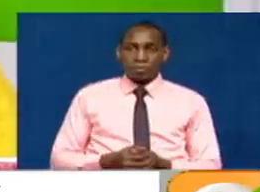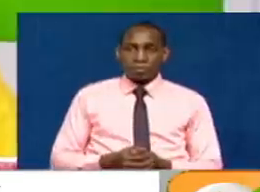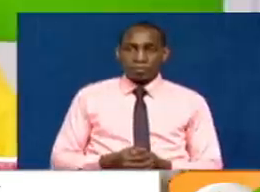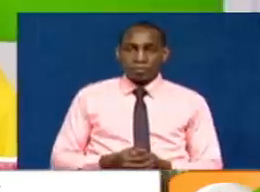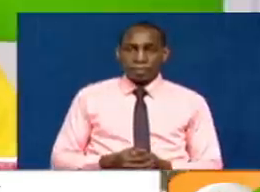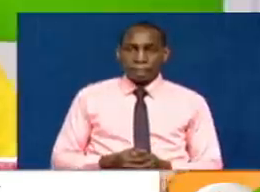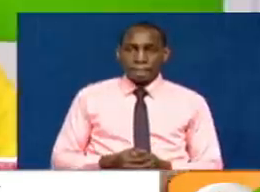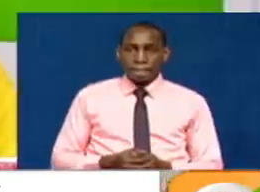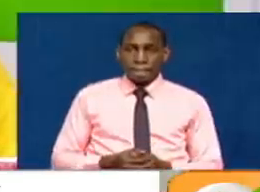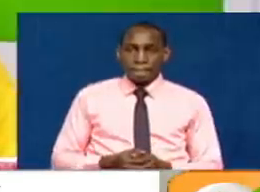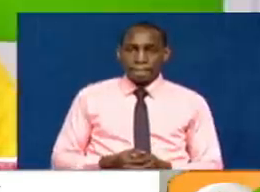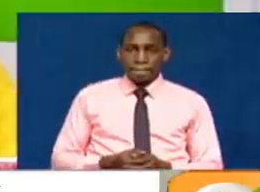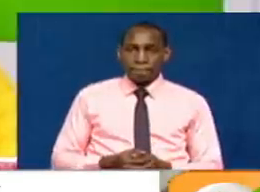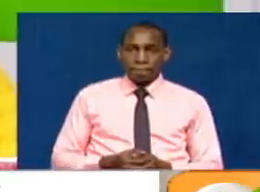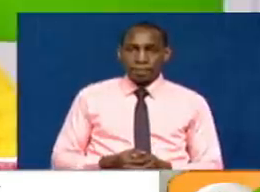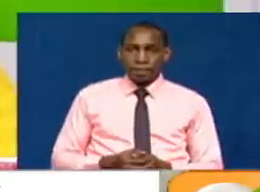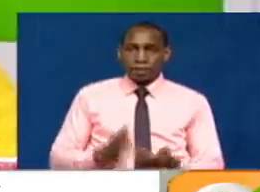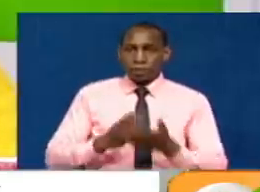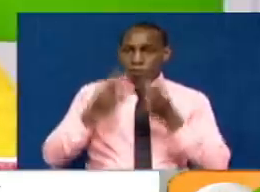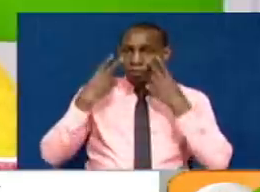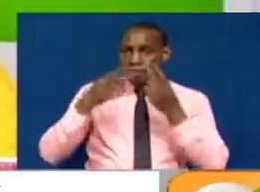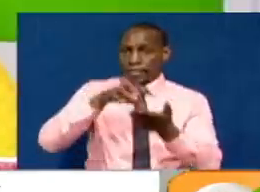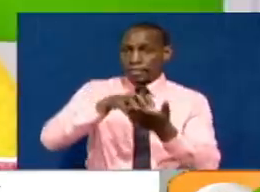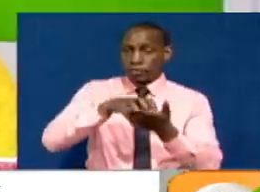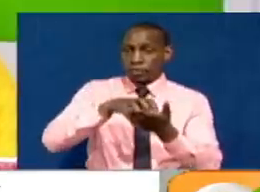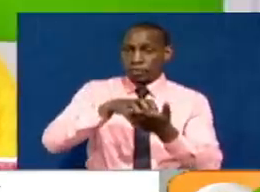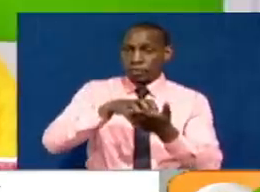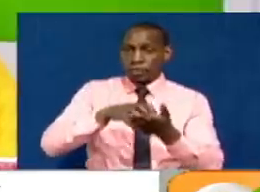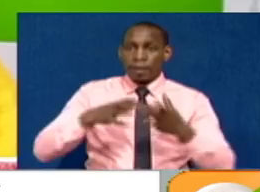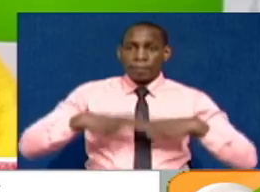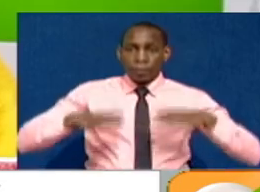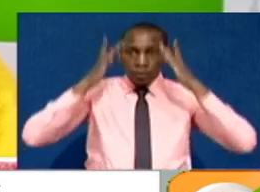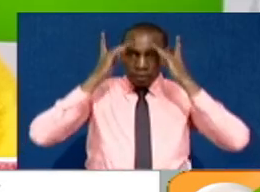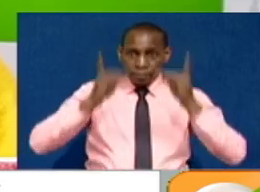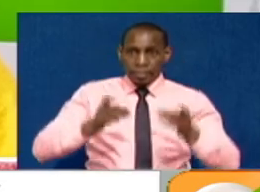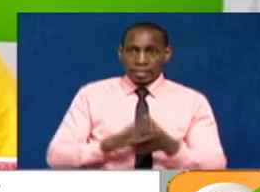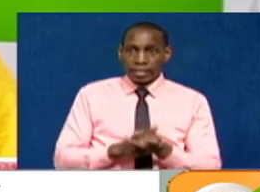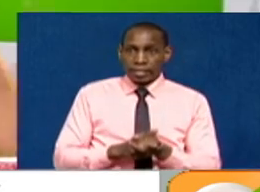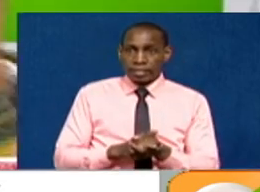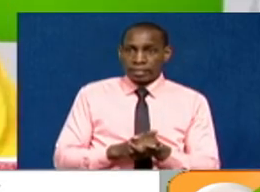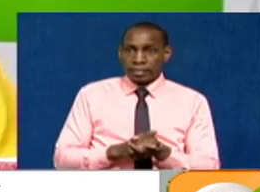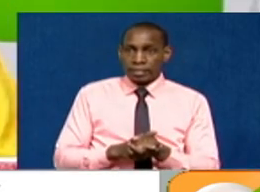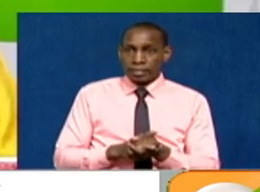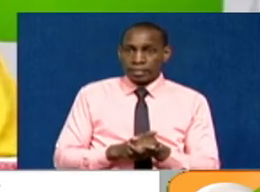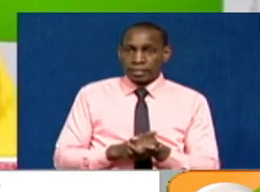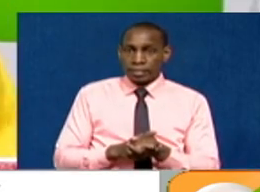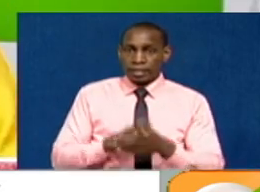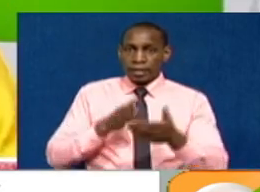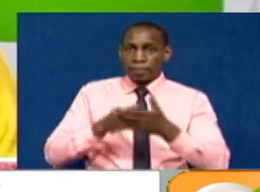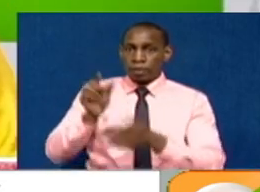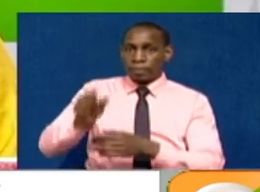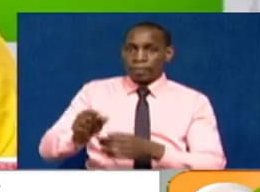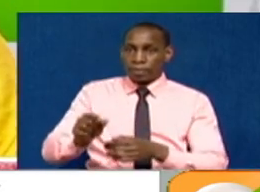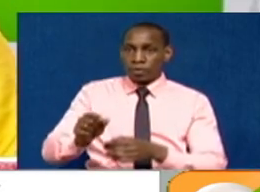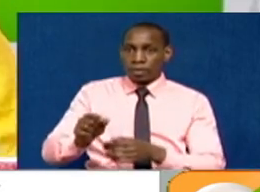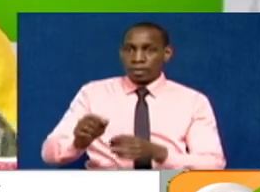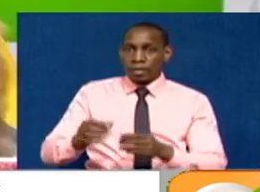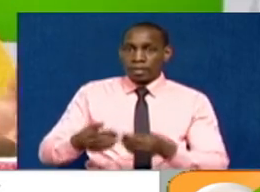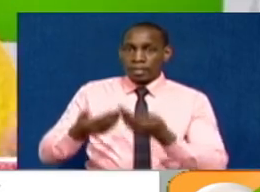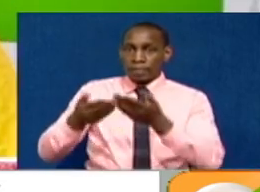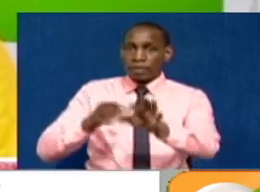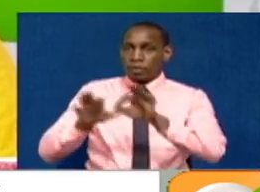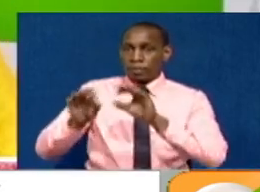of, democratic process of nomination? We've seen instances where people have decided to vote for the person they wanted, even though he was not given the party ticket,